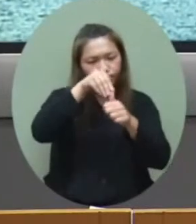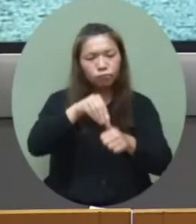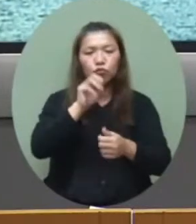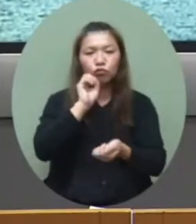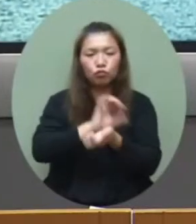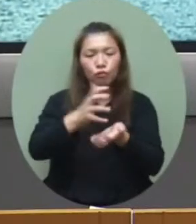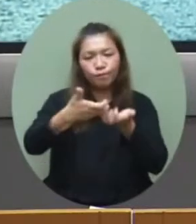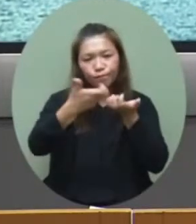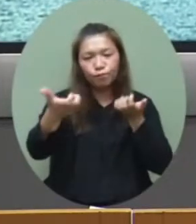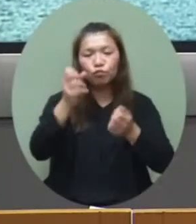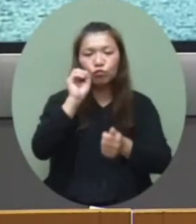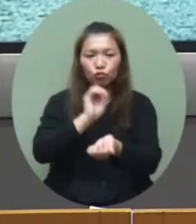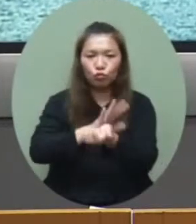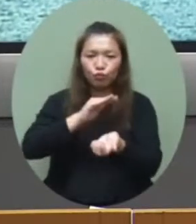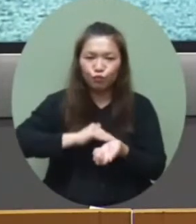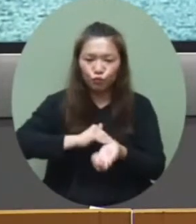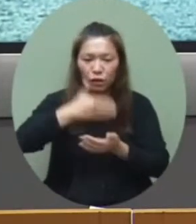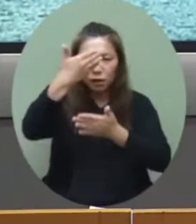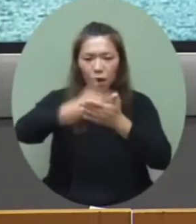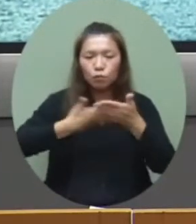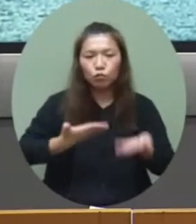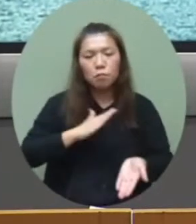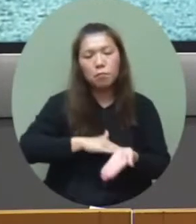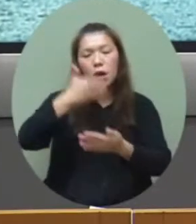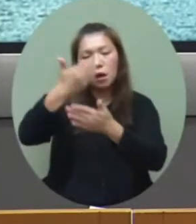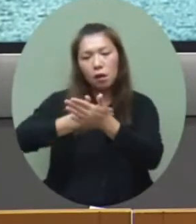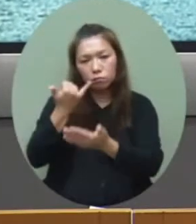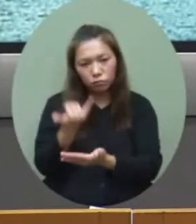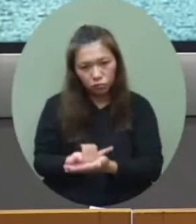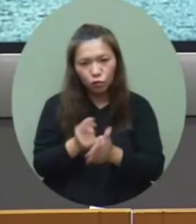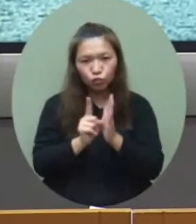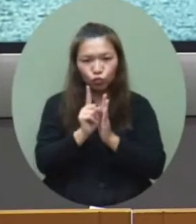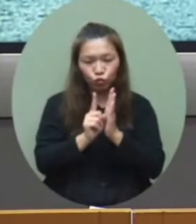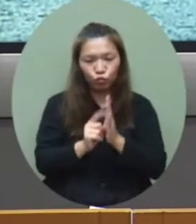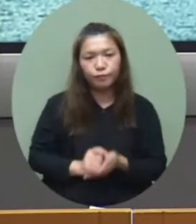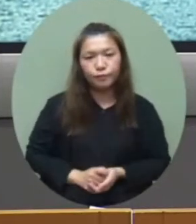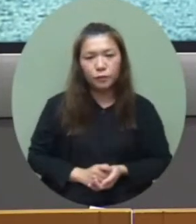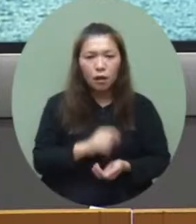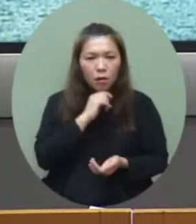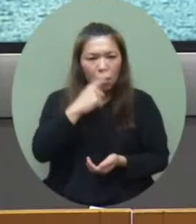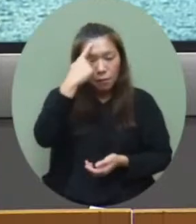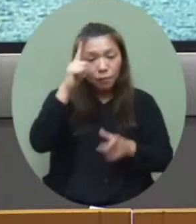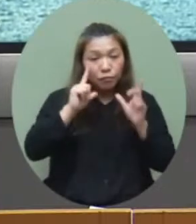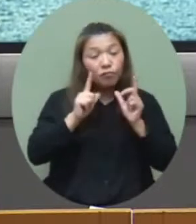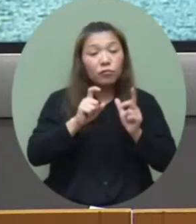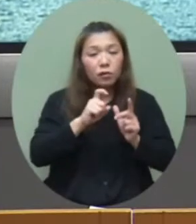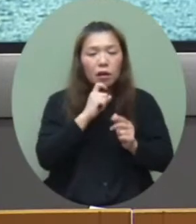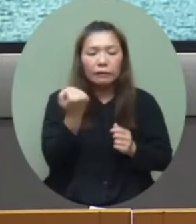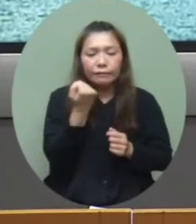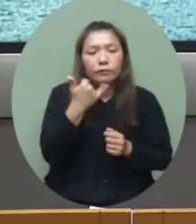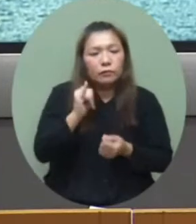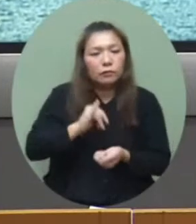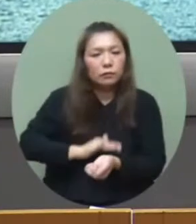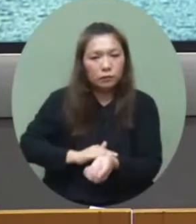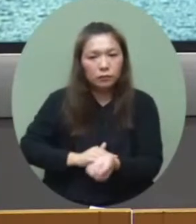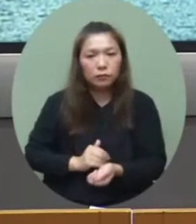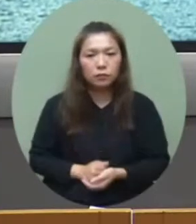It is hoped that we can identify the cases early so as to curb transmission chains and also